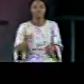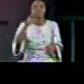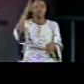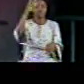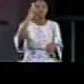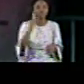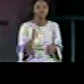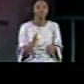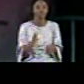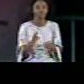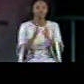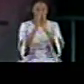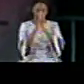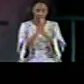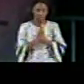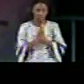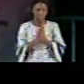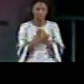amen